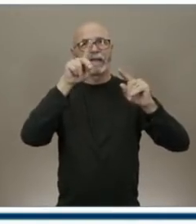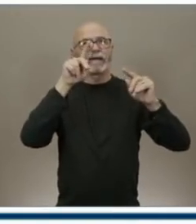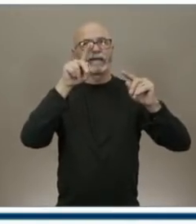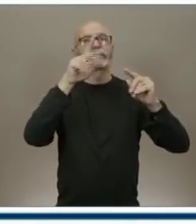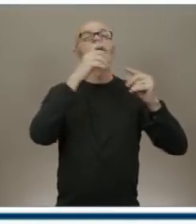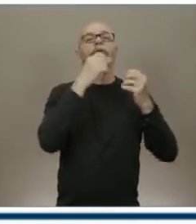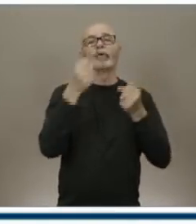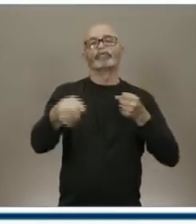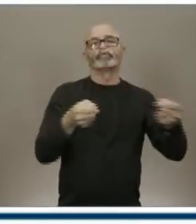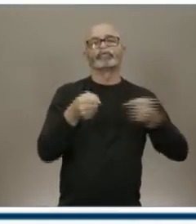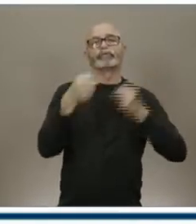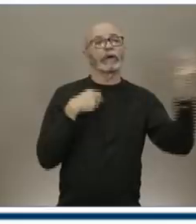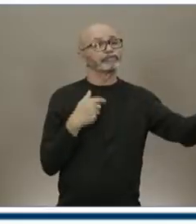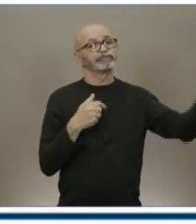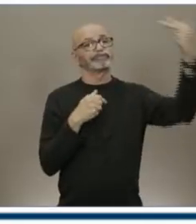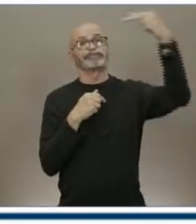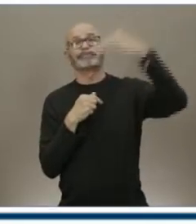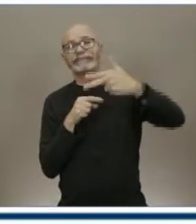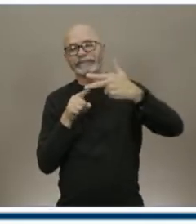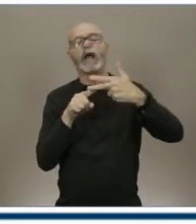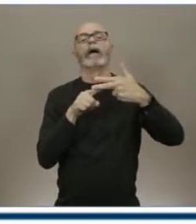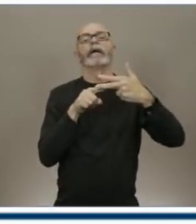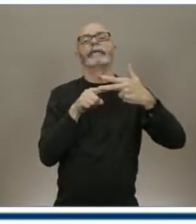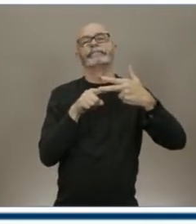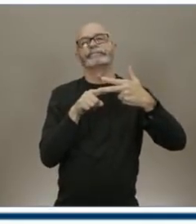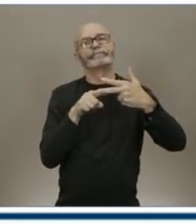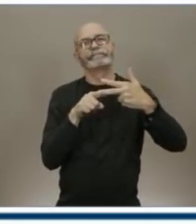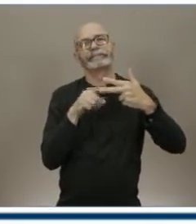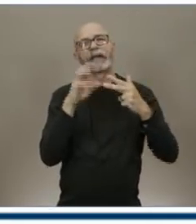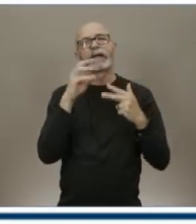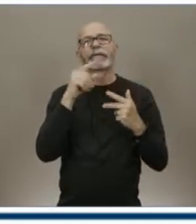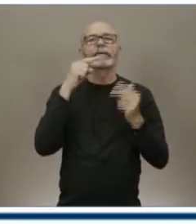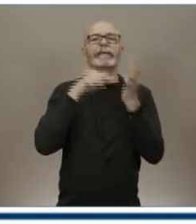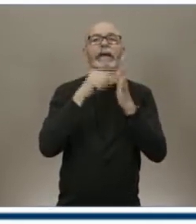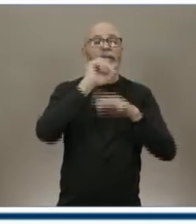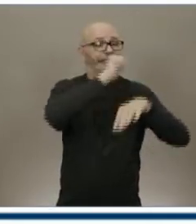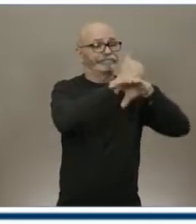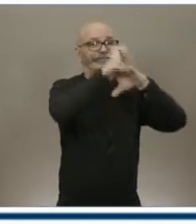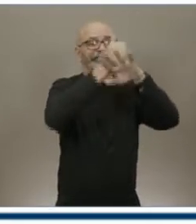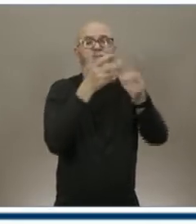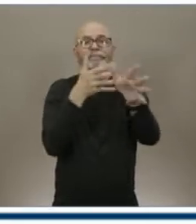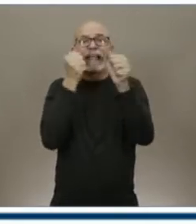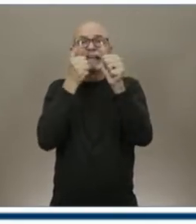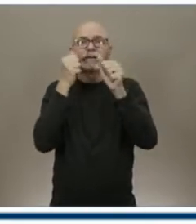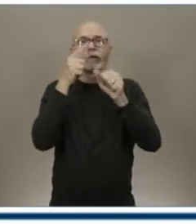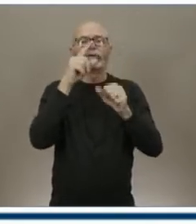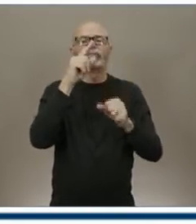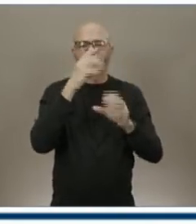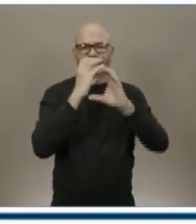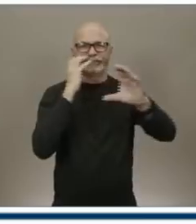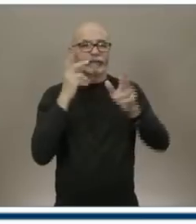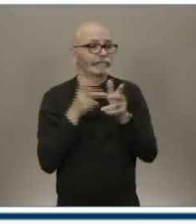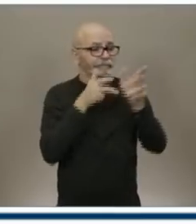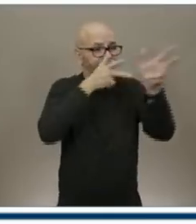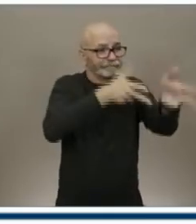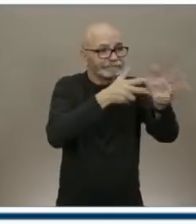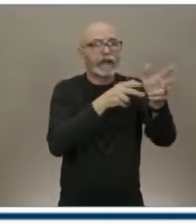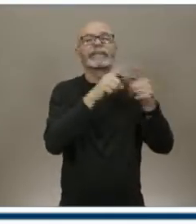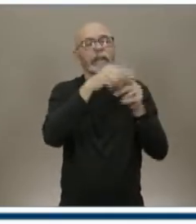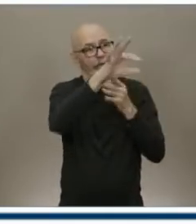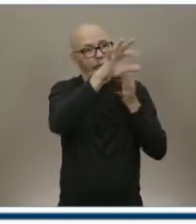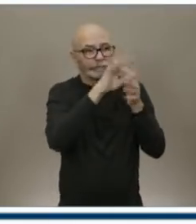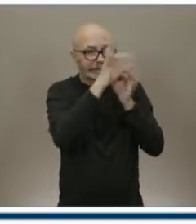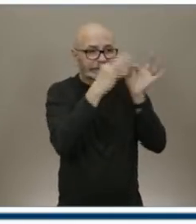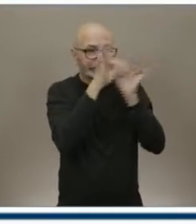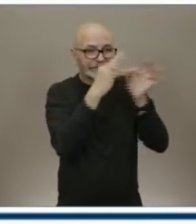how our rapid testing pop-ups will also be able to support this effort. I want to assure people that we are doing this out